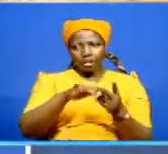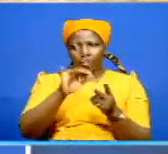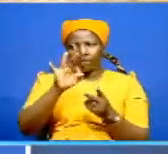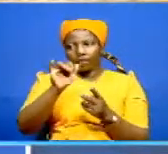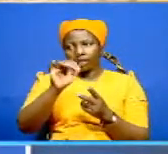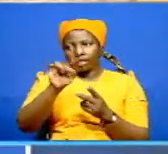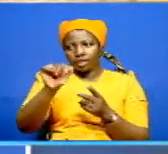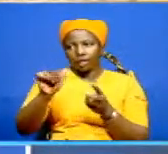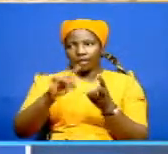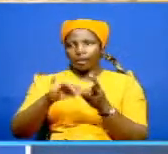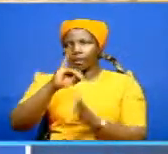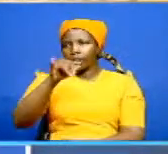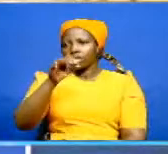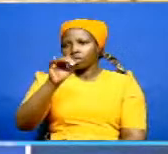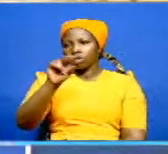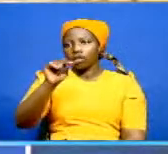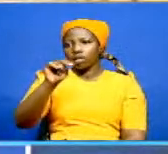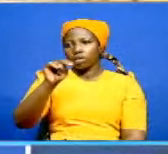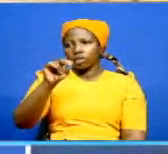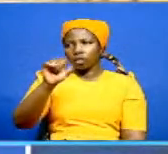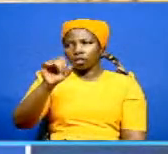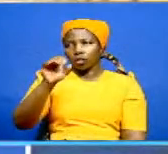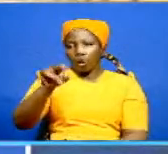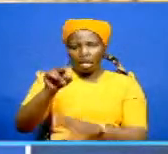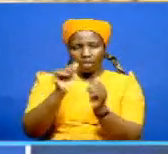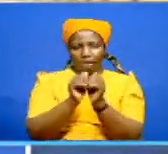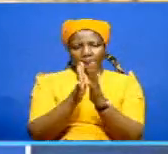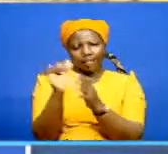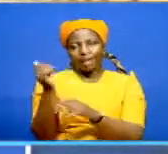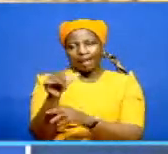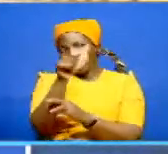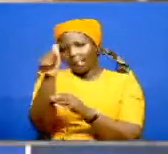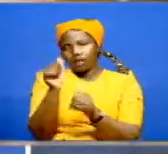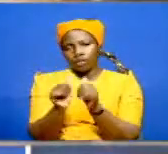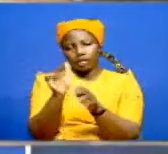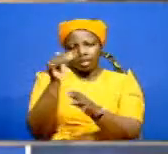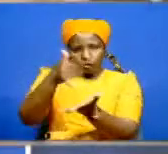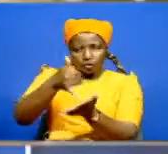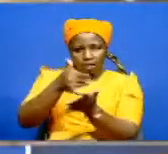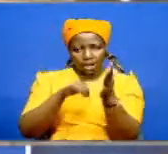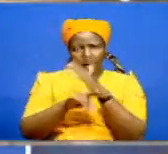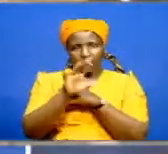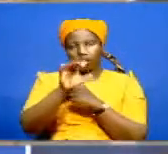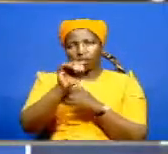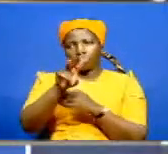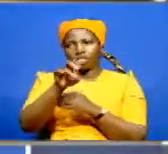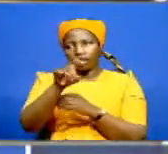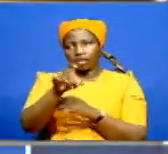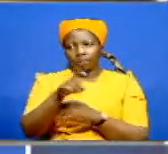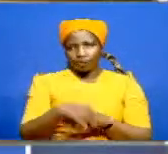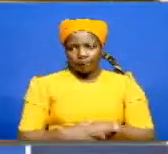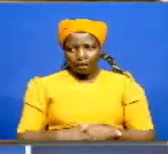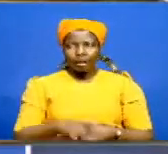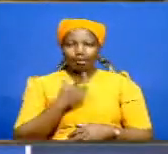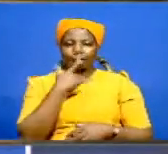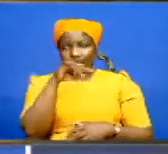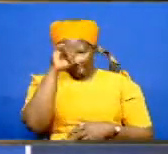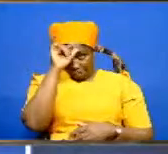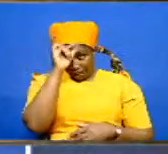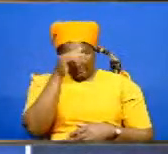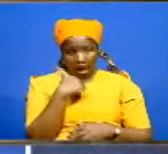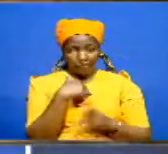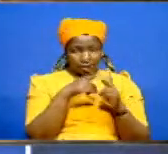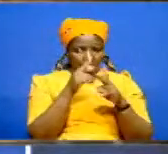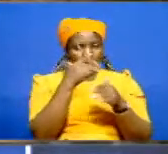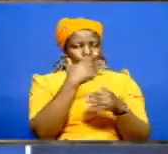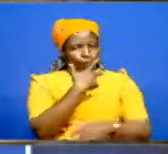any other vaccine that will be included in the COVAX facility. Mwangangi said the government has put in place vaccination